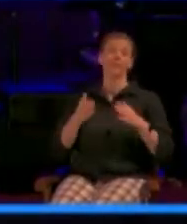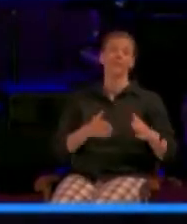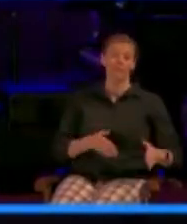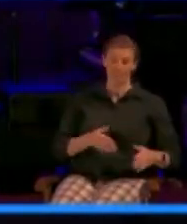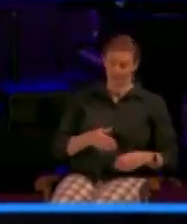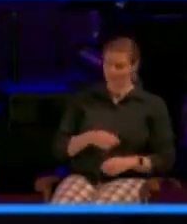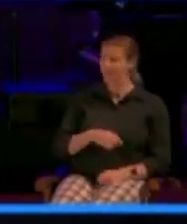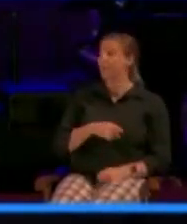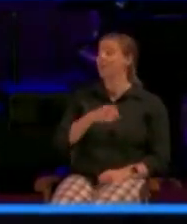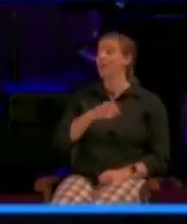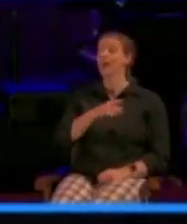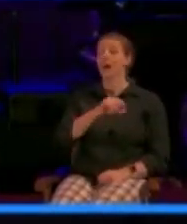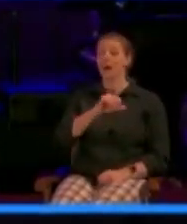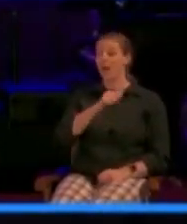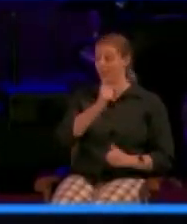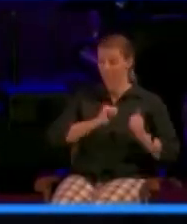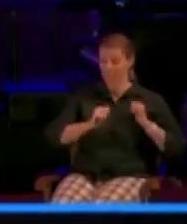Arg.